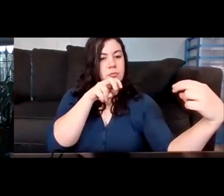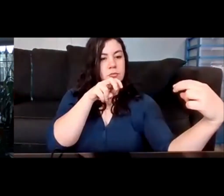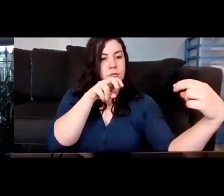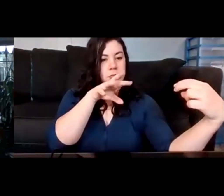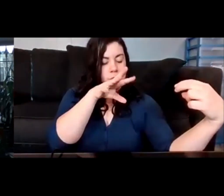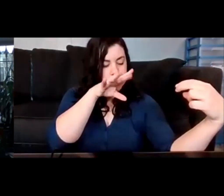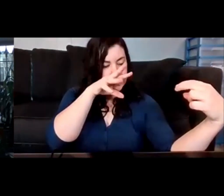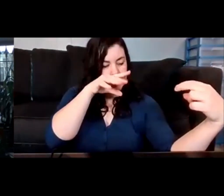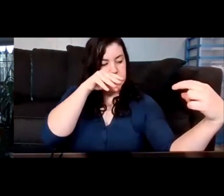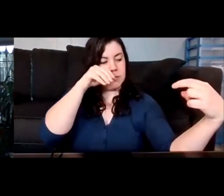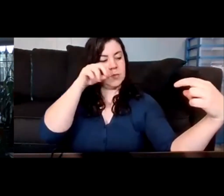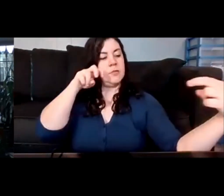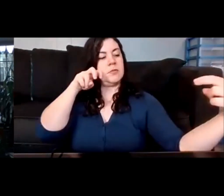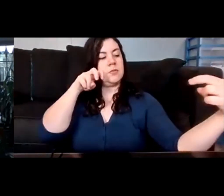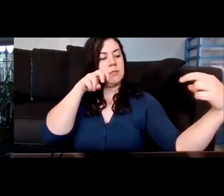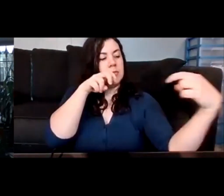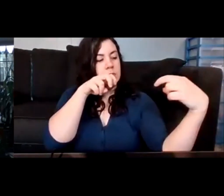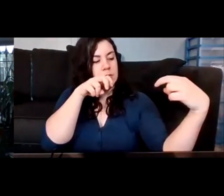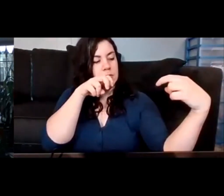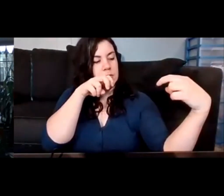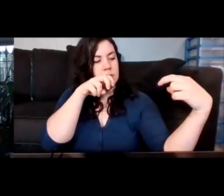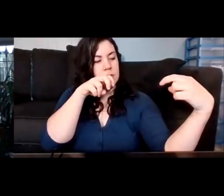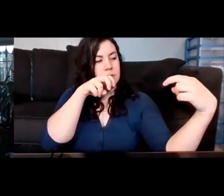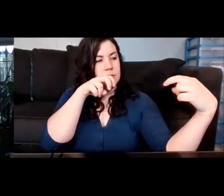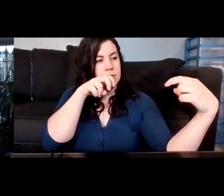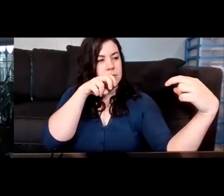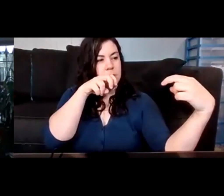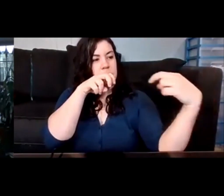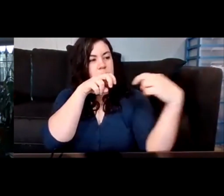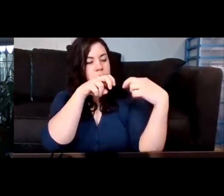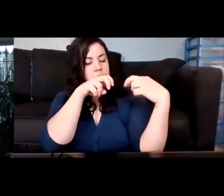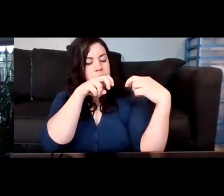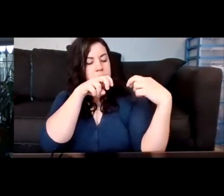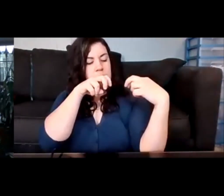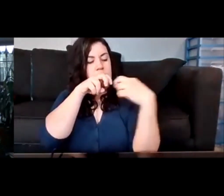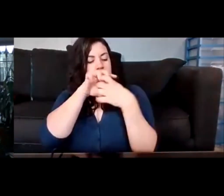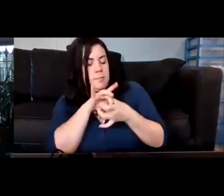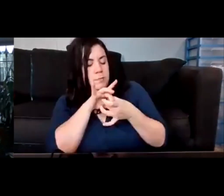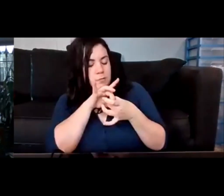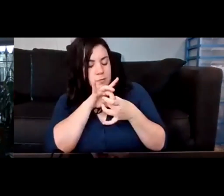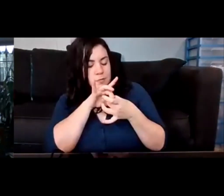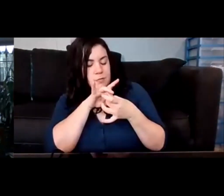closer and closer to your embodied self, so there is no distance.